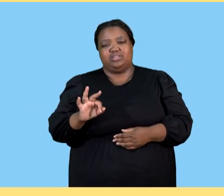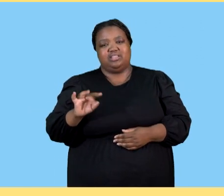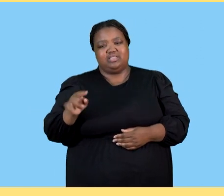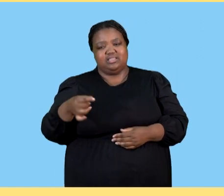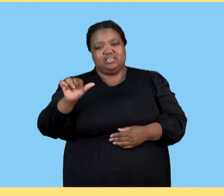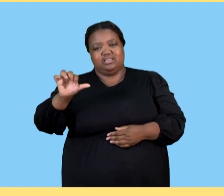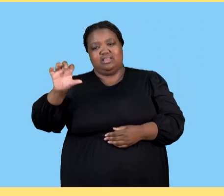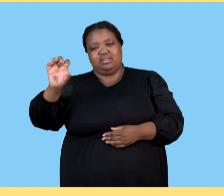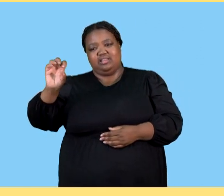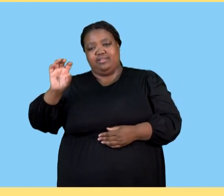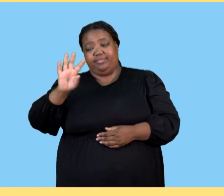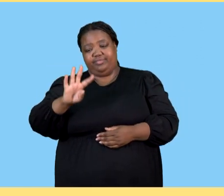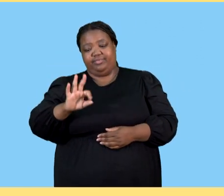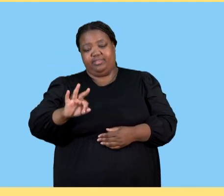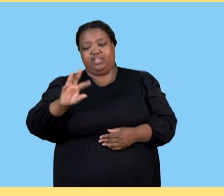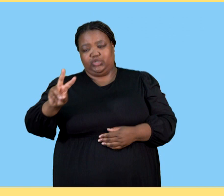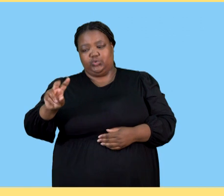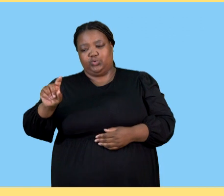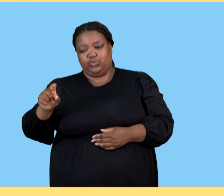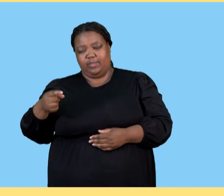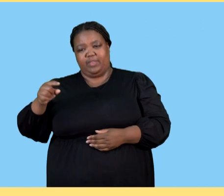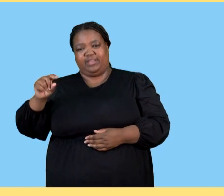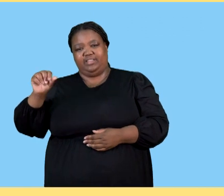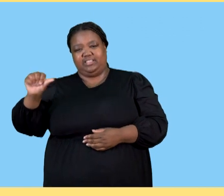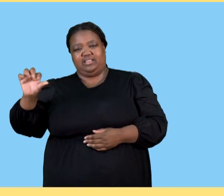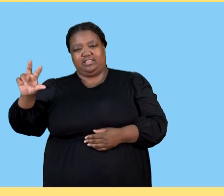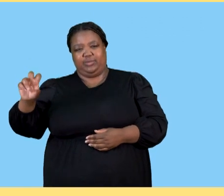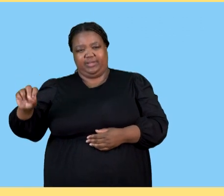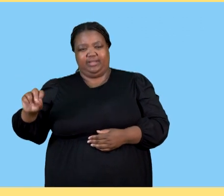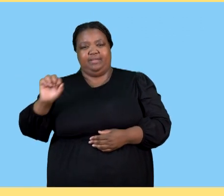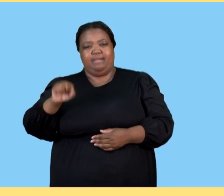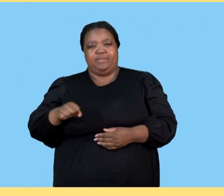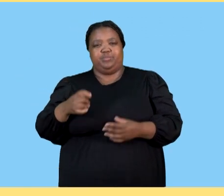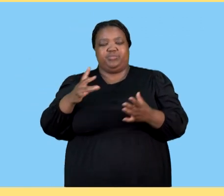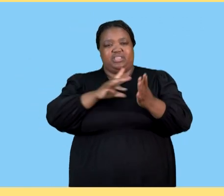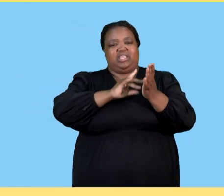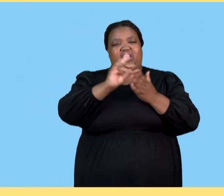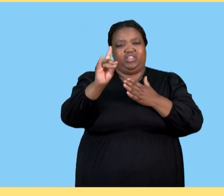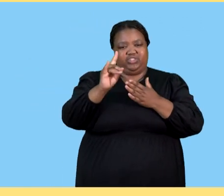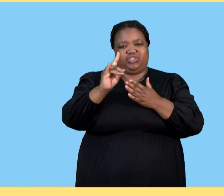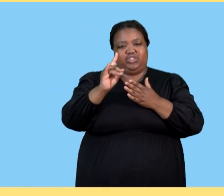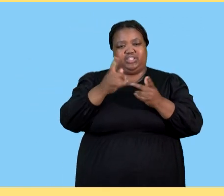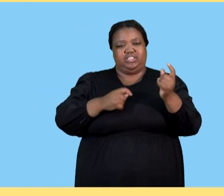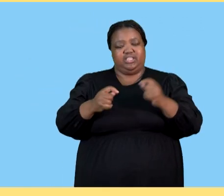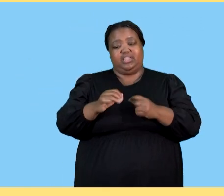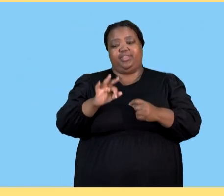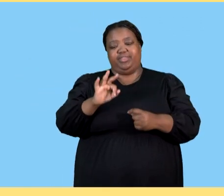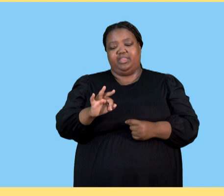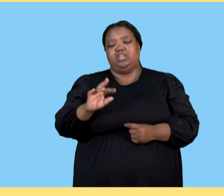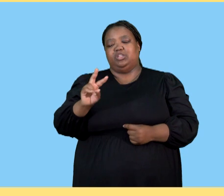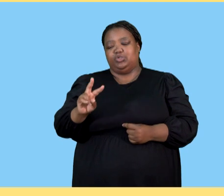32,660. And this is a positive balance. That means it's a cash surplus of